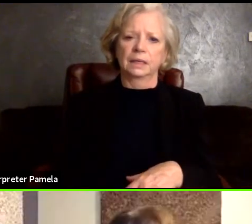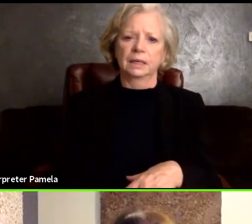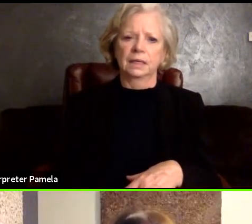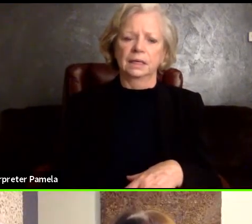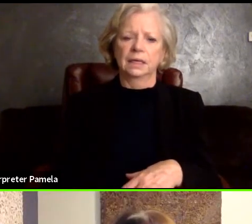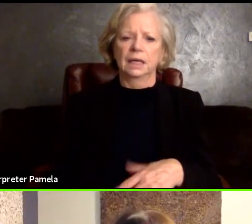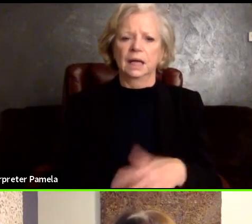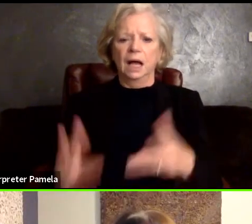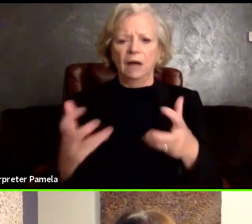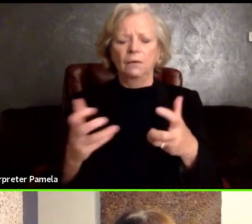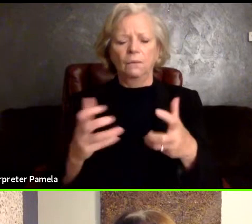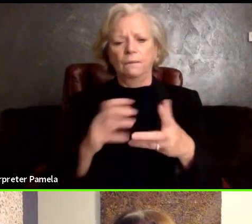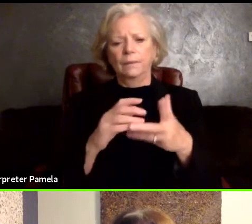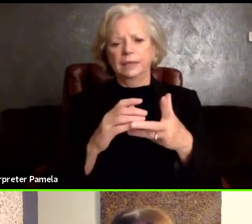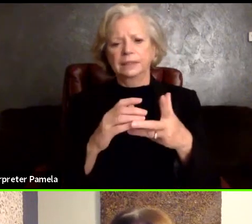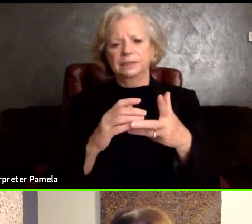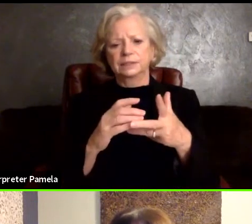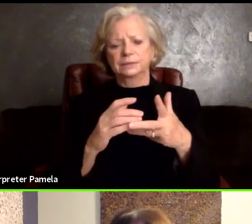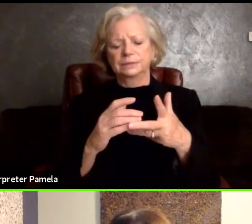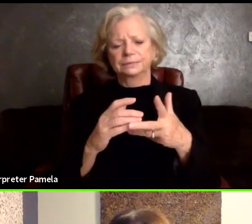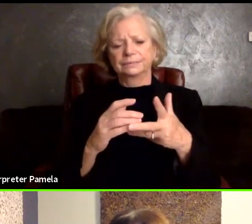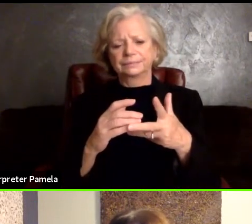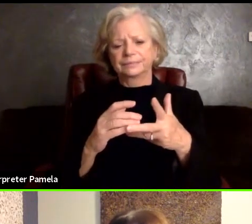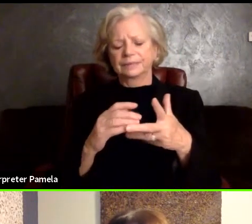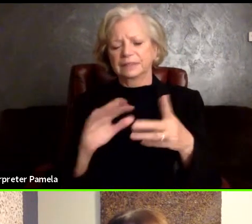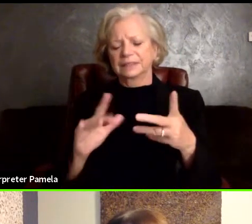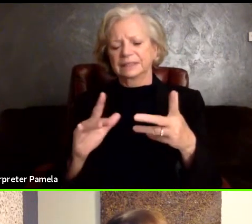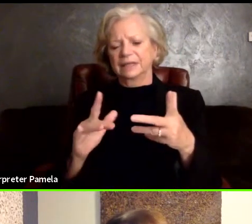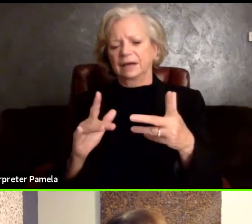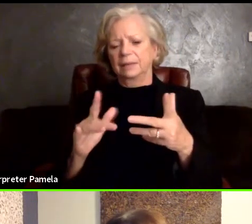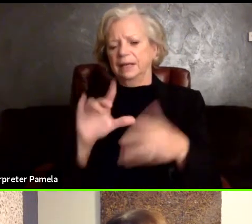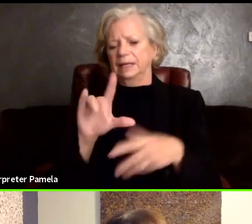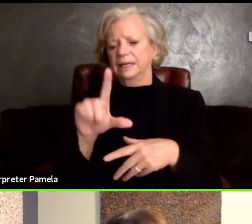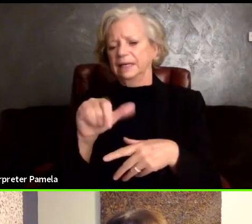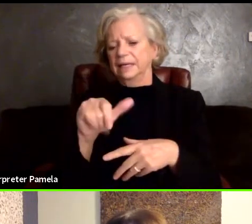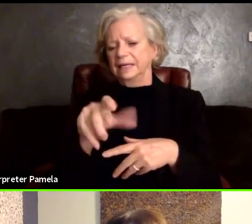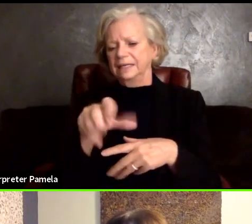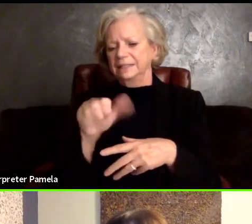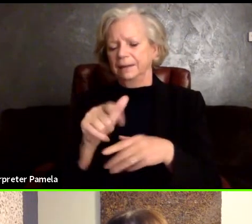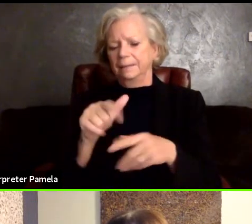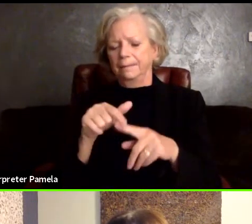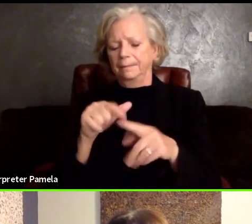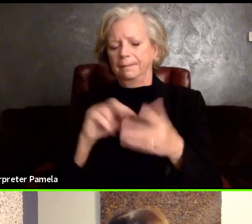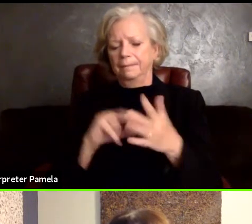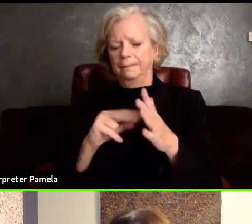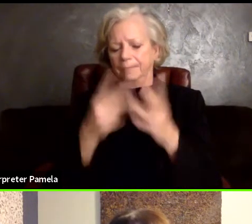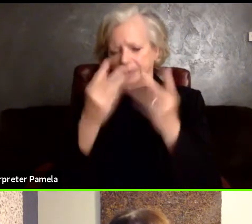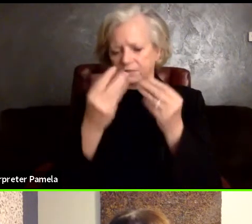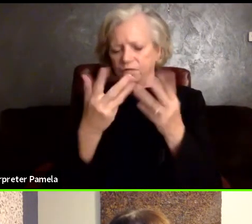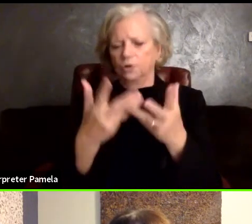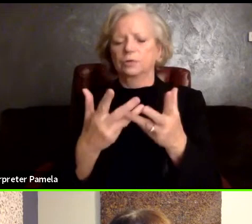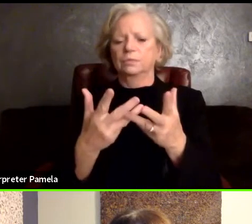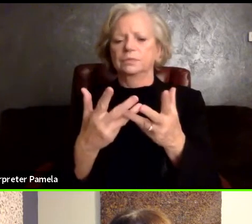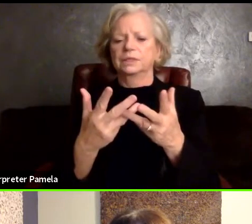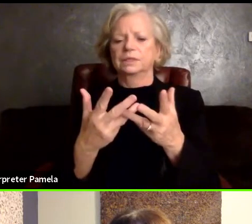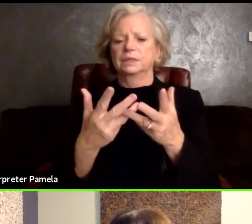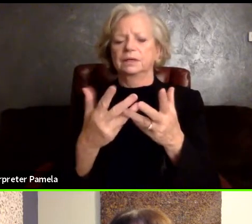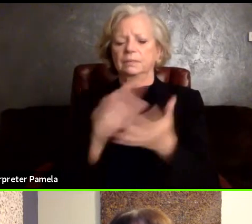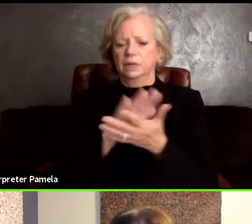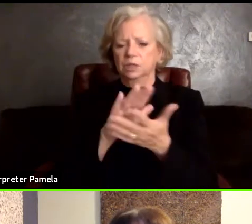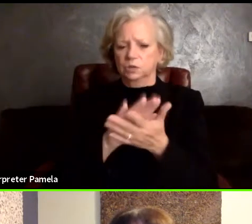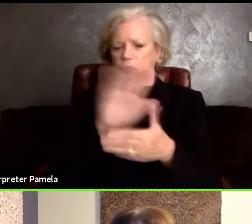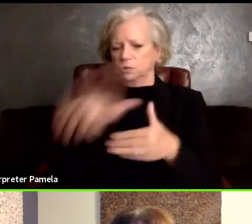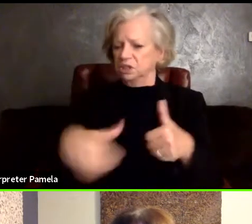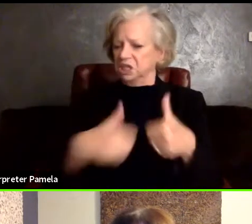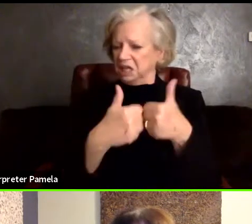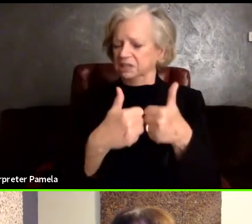together the challenges and the successes slide, I think that it has been really, it's been really a big mix of both. I think the schools probably should